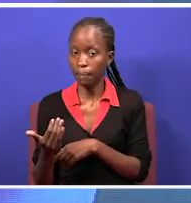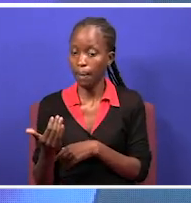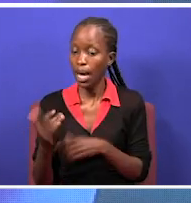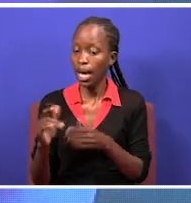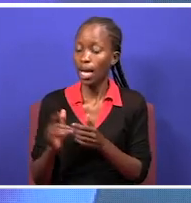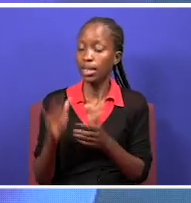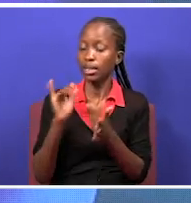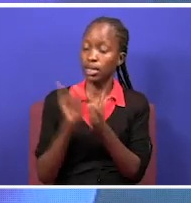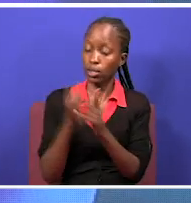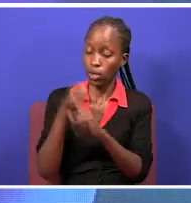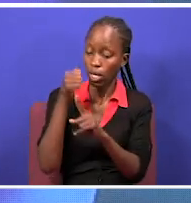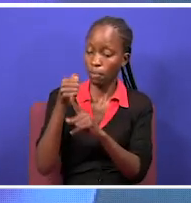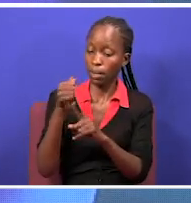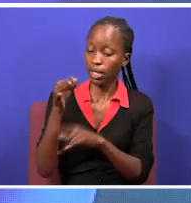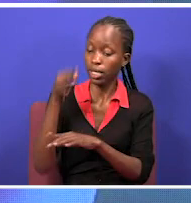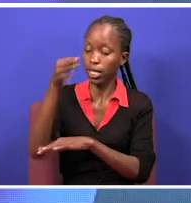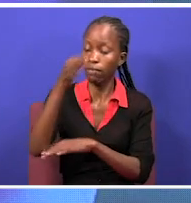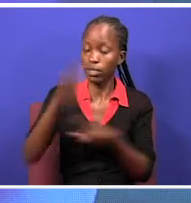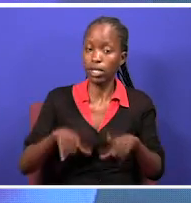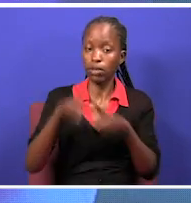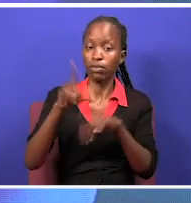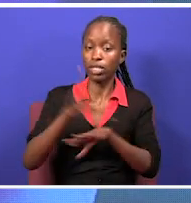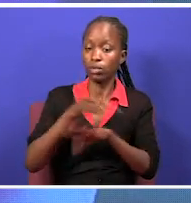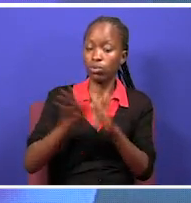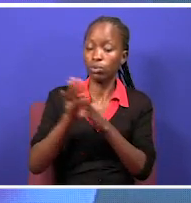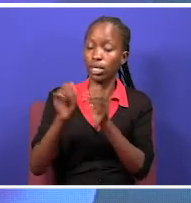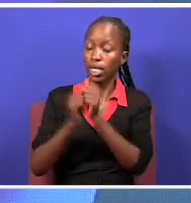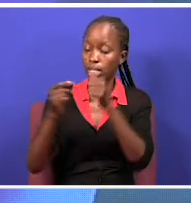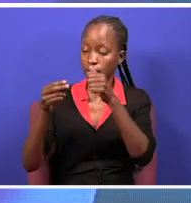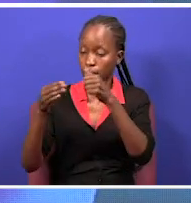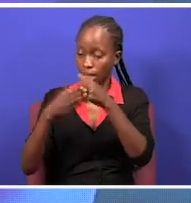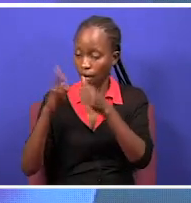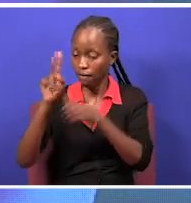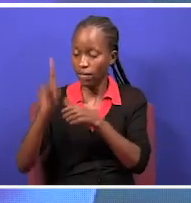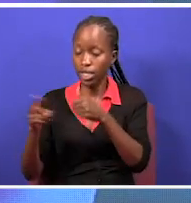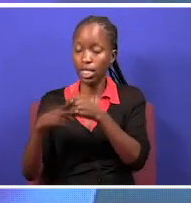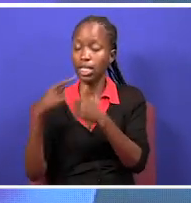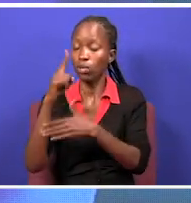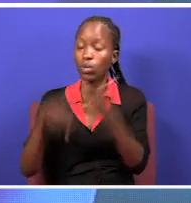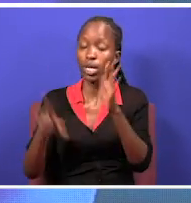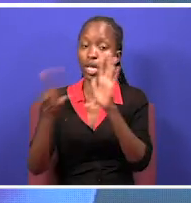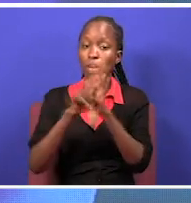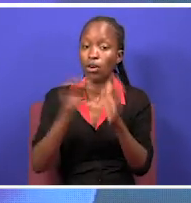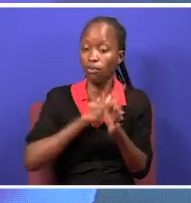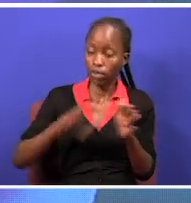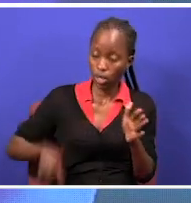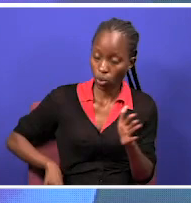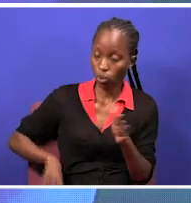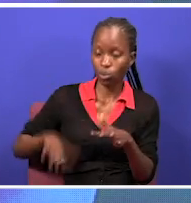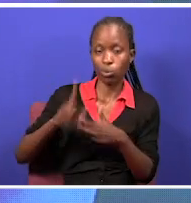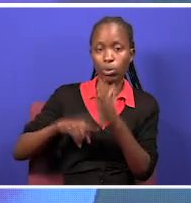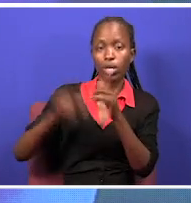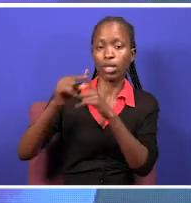become. Psalm 19 verse 7 tells us, the law of the Lord, that is the word of God,